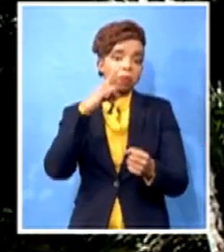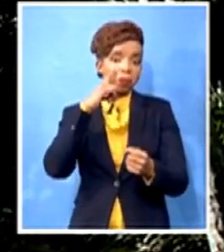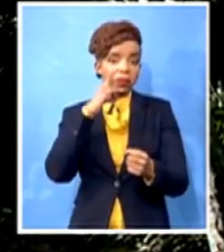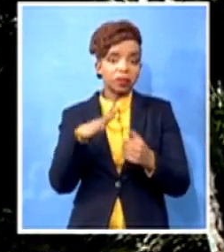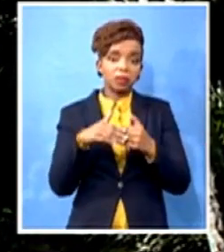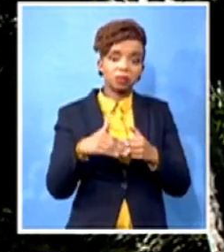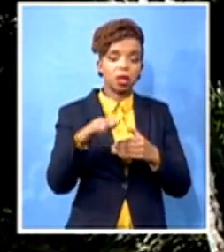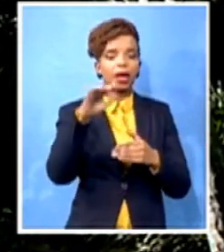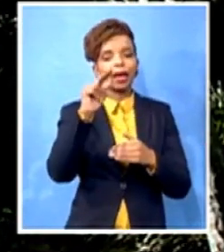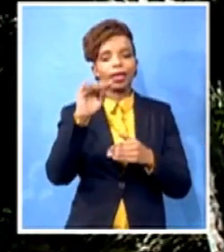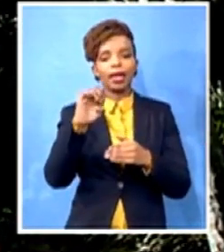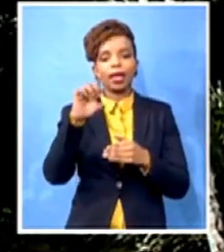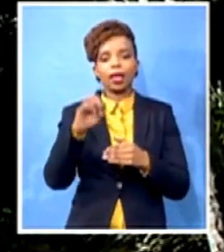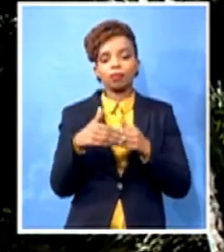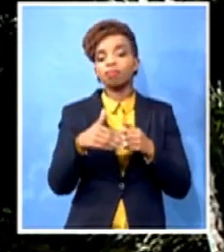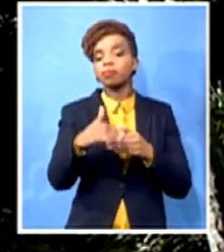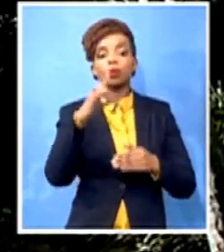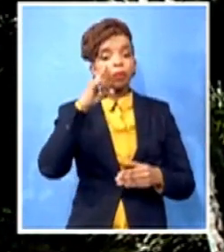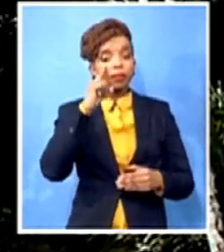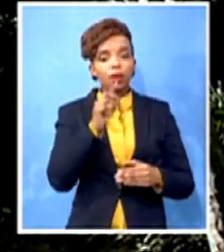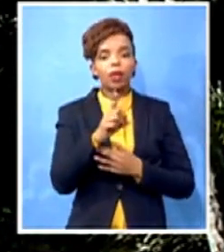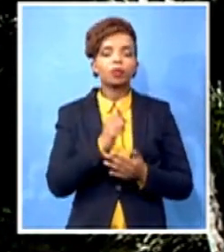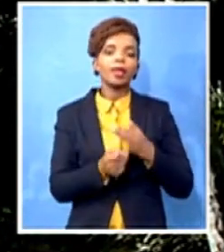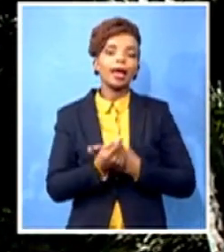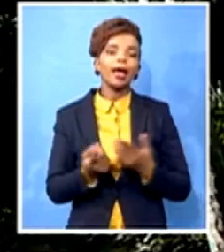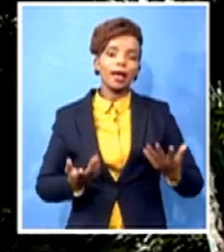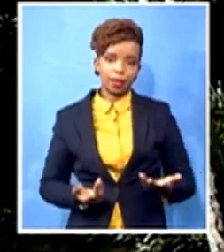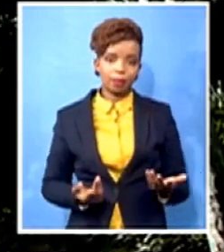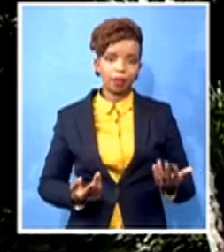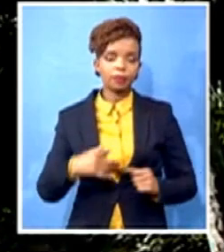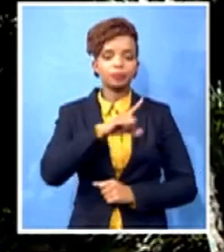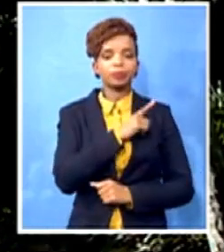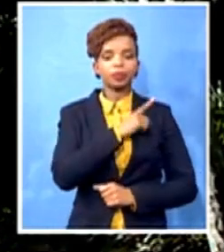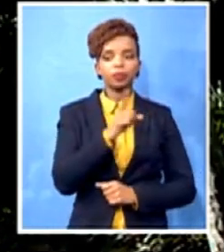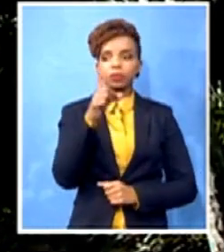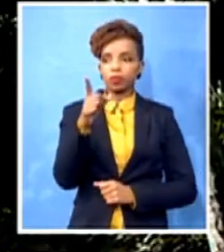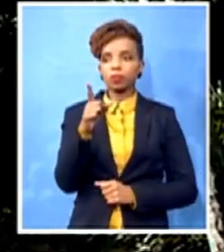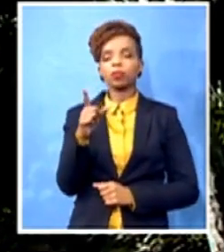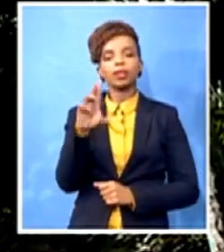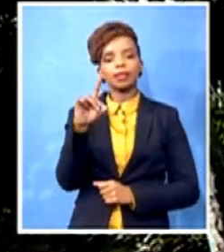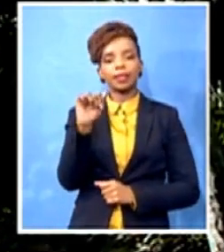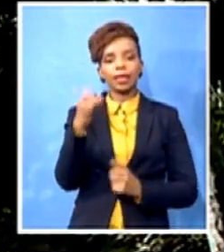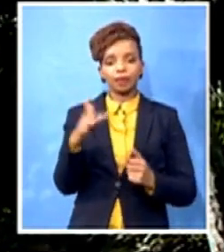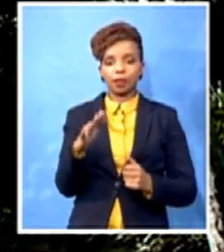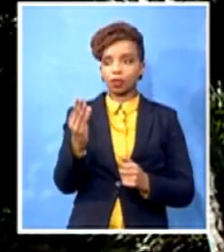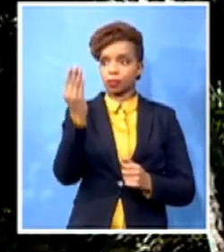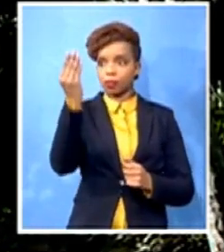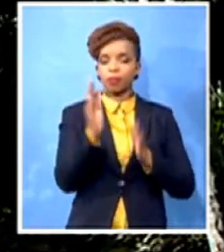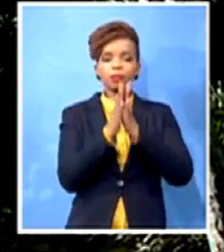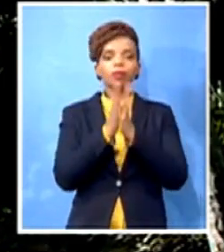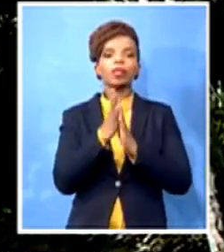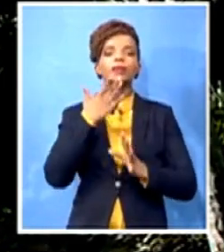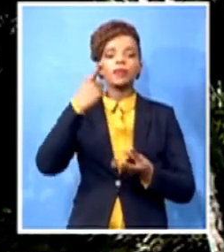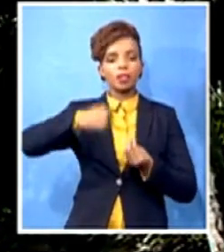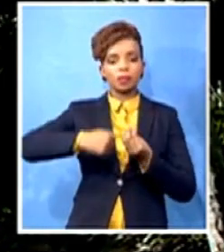is currently awaiting his judgment. It put in an urgent application for the Speaker, Buyela Mafaya, to urgently sit a council meeting to elect a mayor